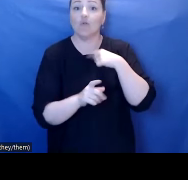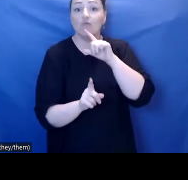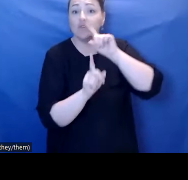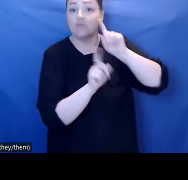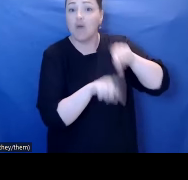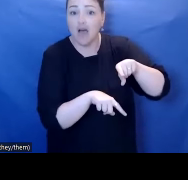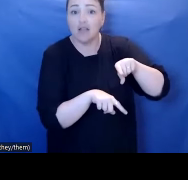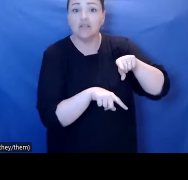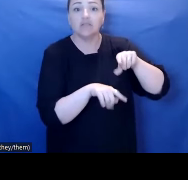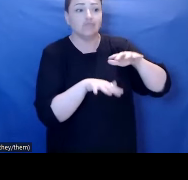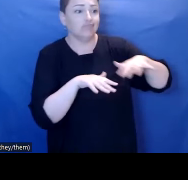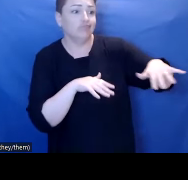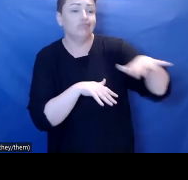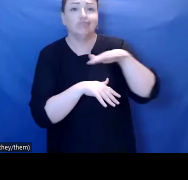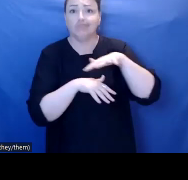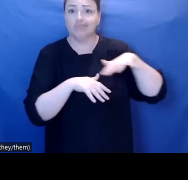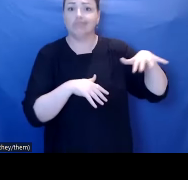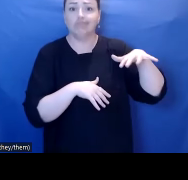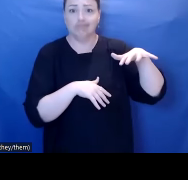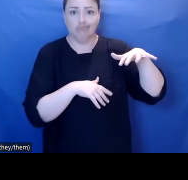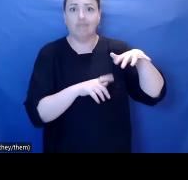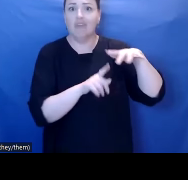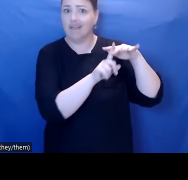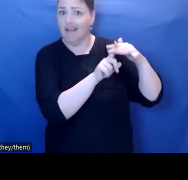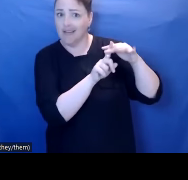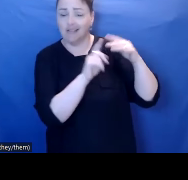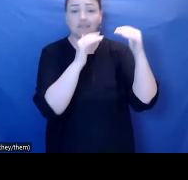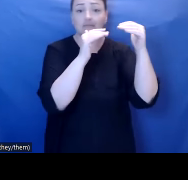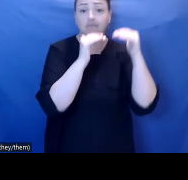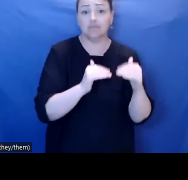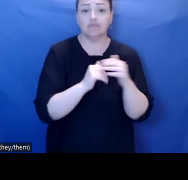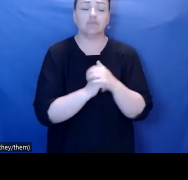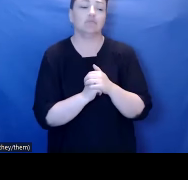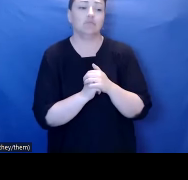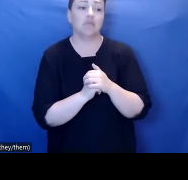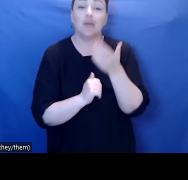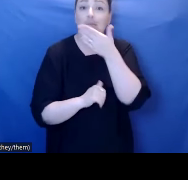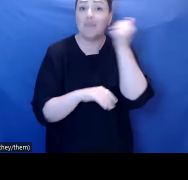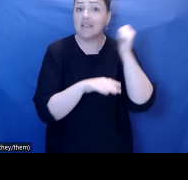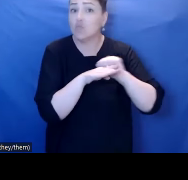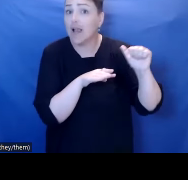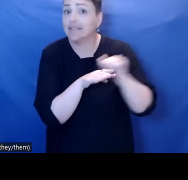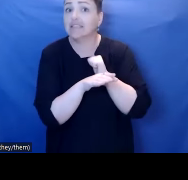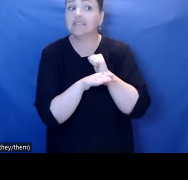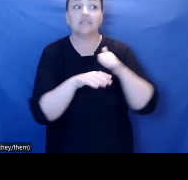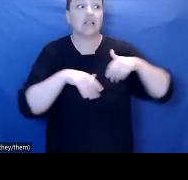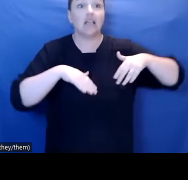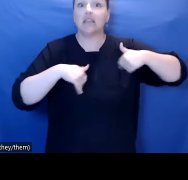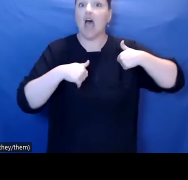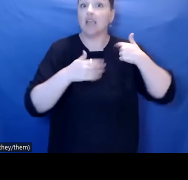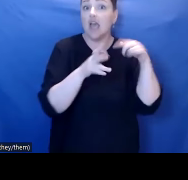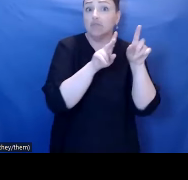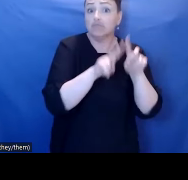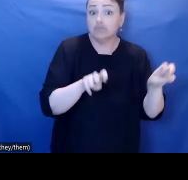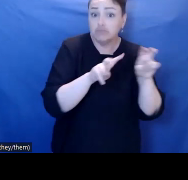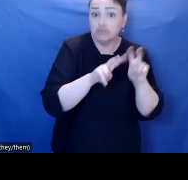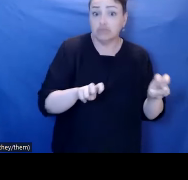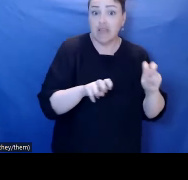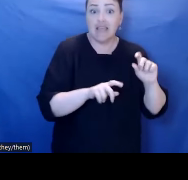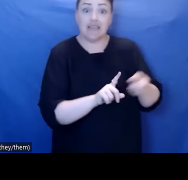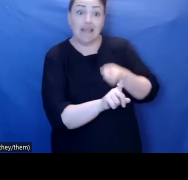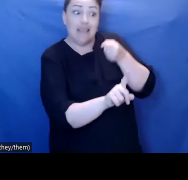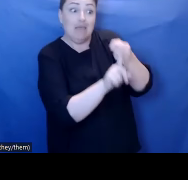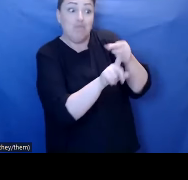of the surrounding context? And are they guidelines or best practices that you have in place that promote compact development on